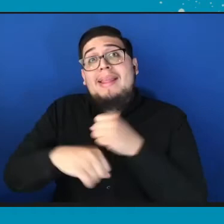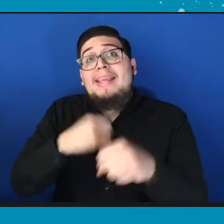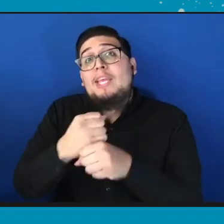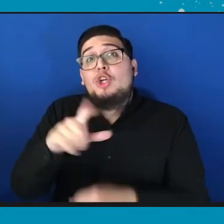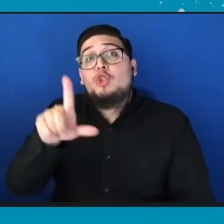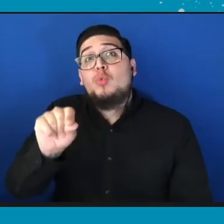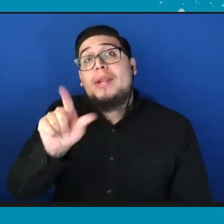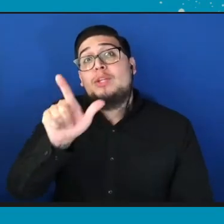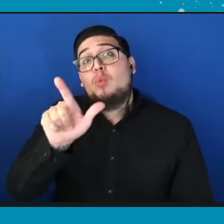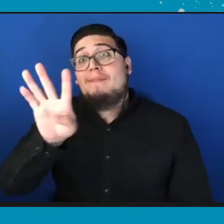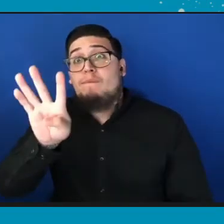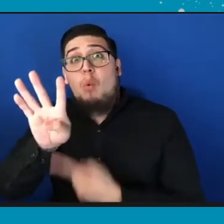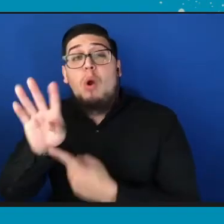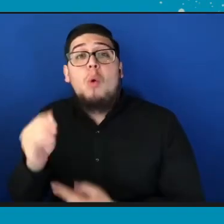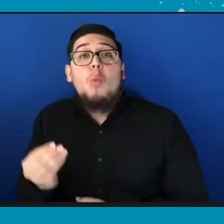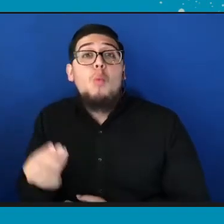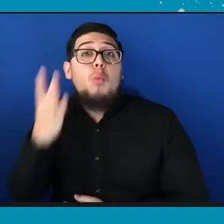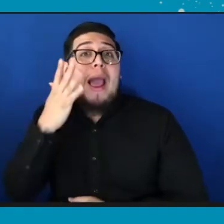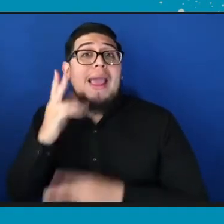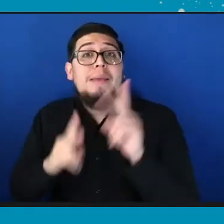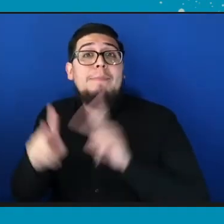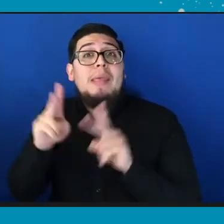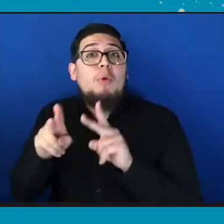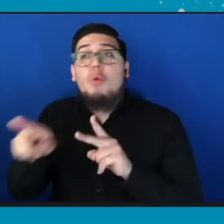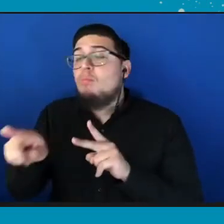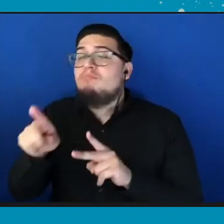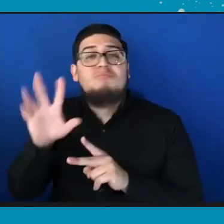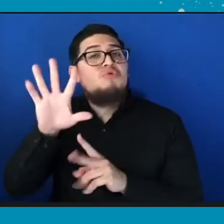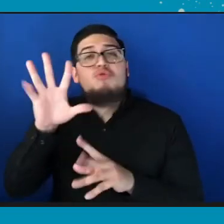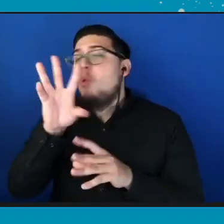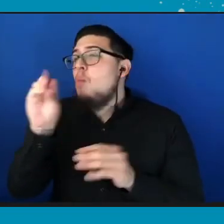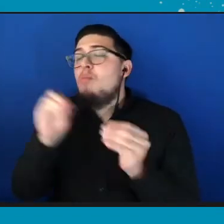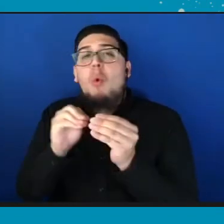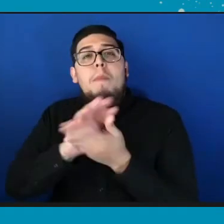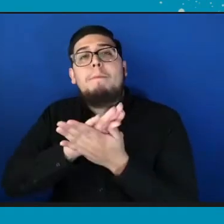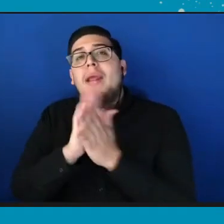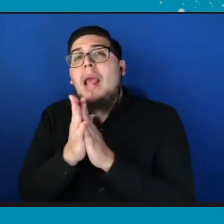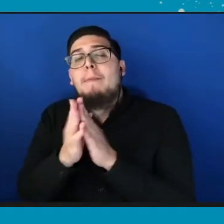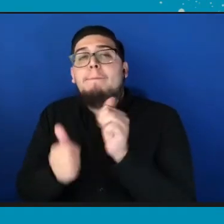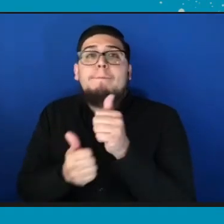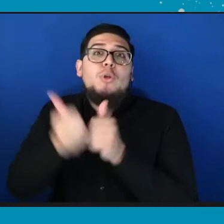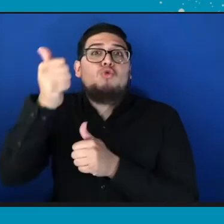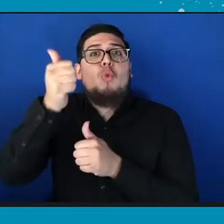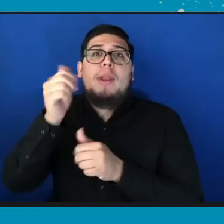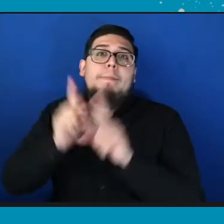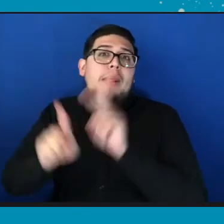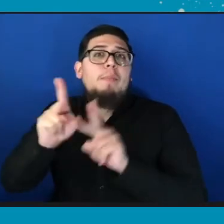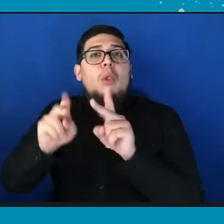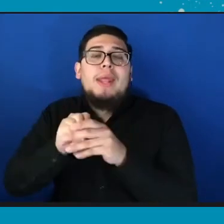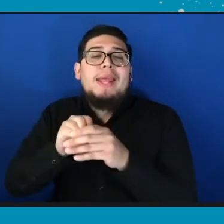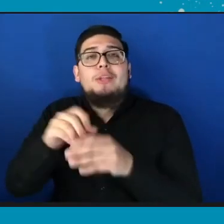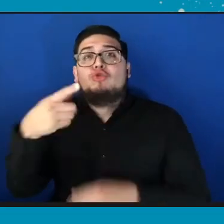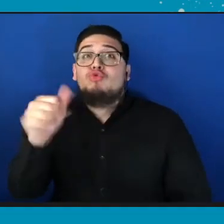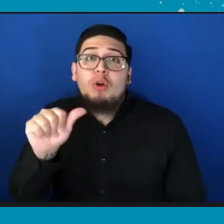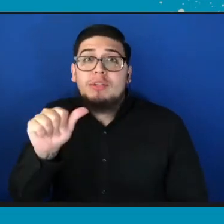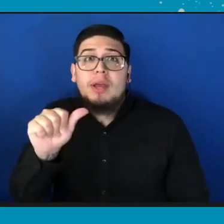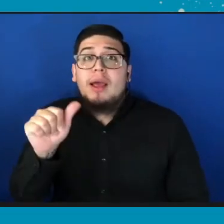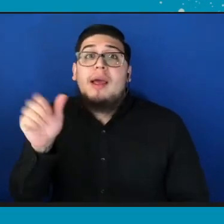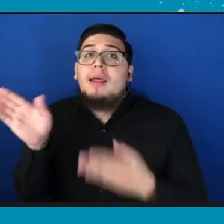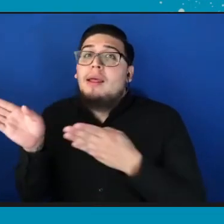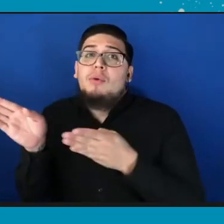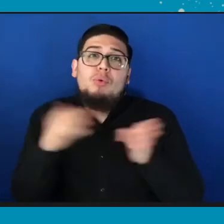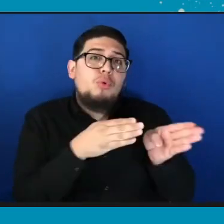2024, white people will no longer be the majority of the state of Georgia. It will be comprised of young, Black,